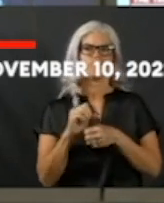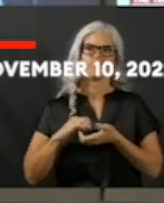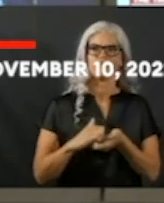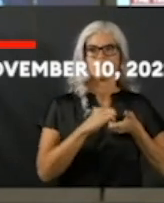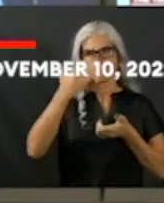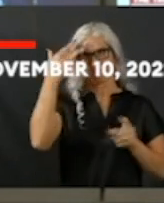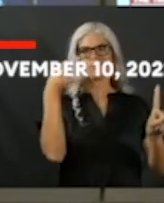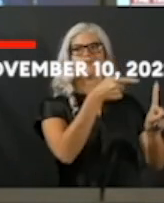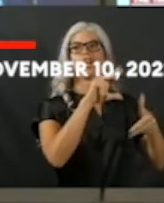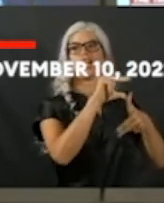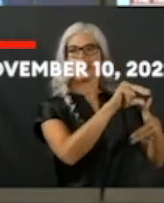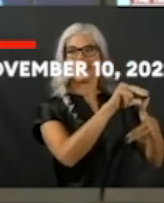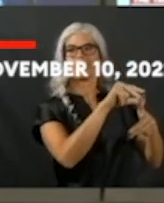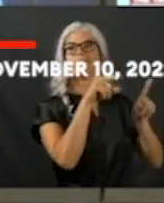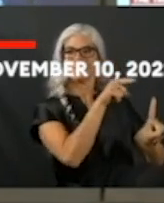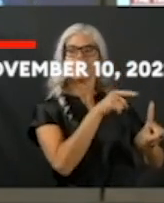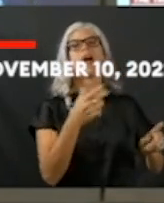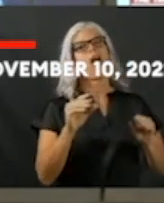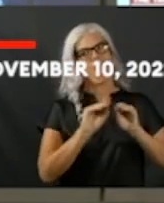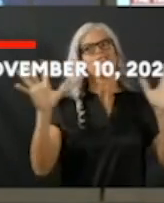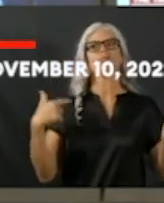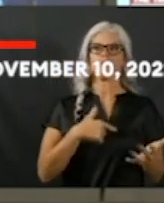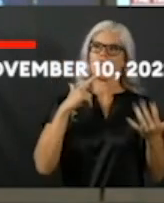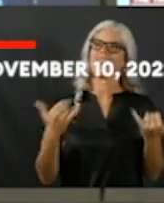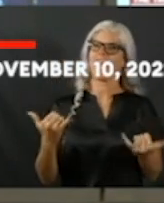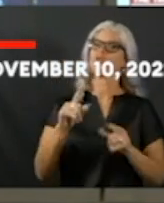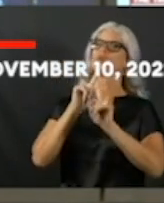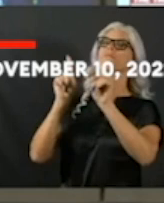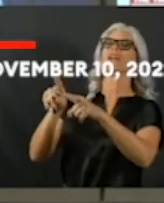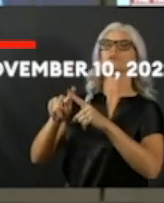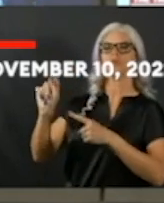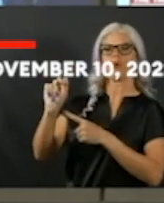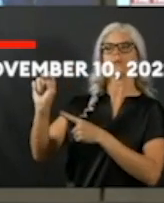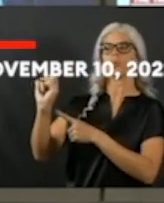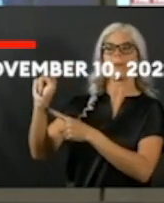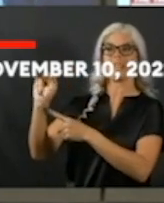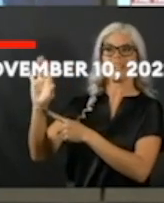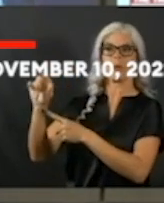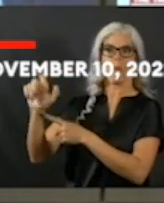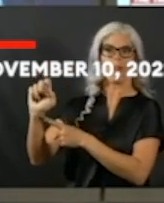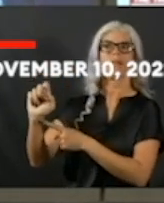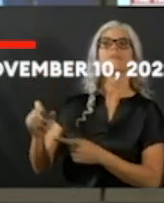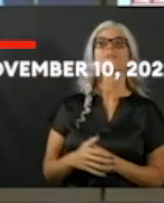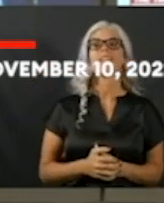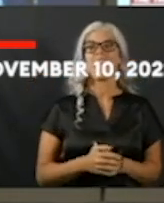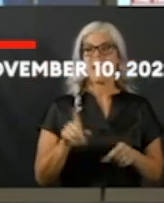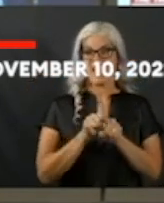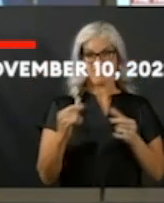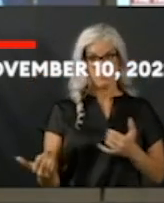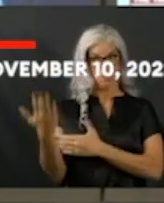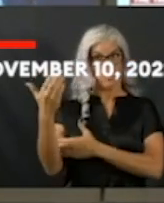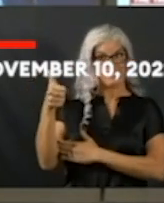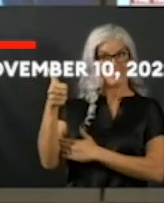Ian. Well, today, obviously, we are responding to Tropical Storm Nicole. As of 10 a.m., it was located